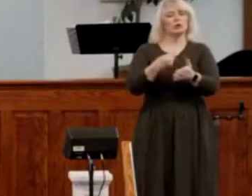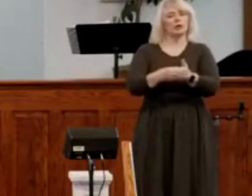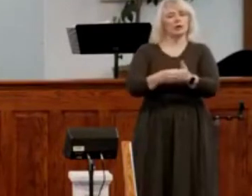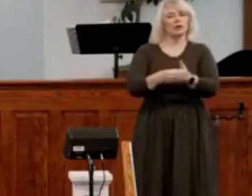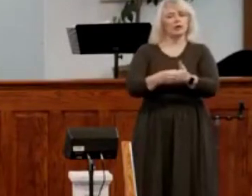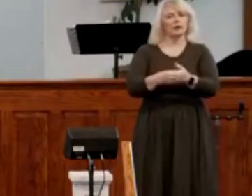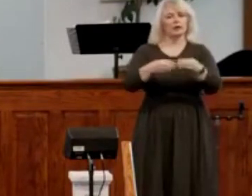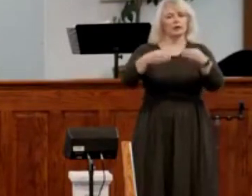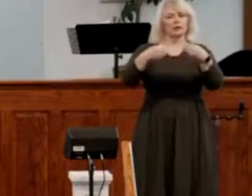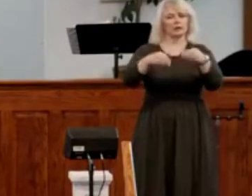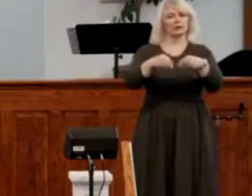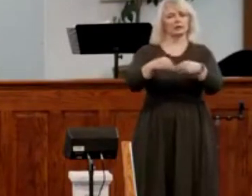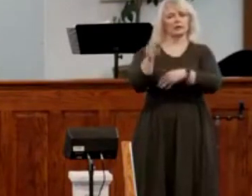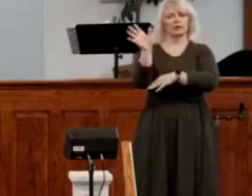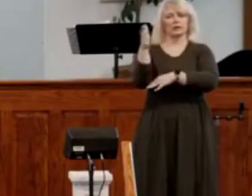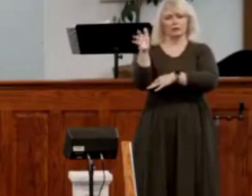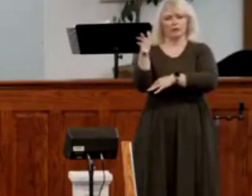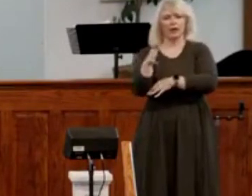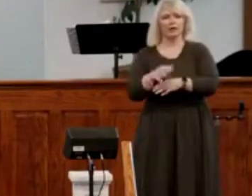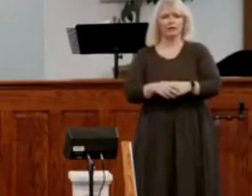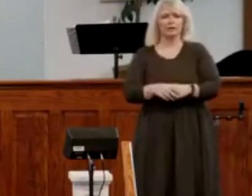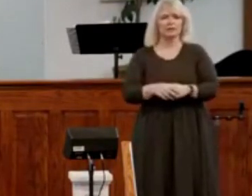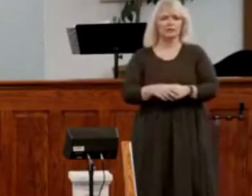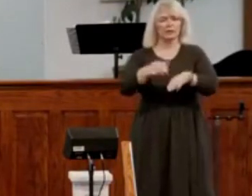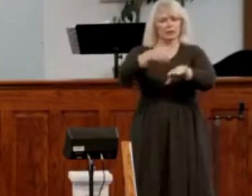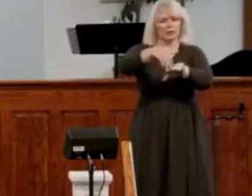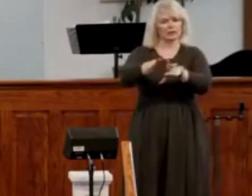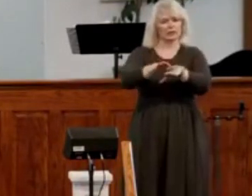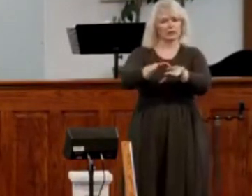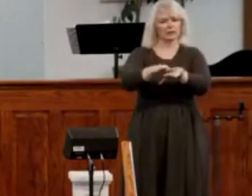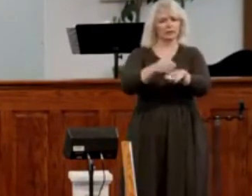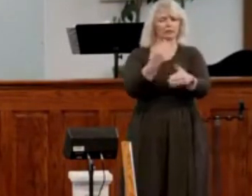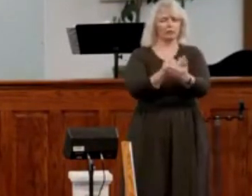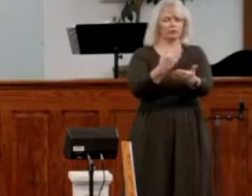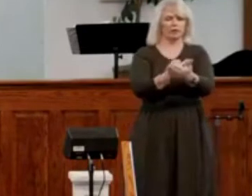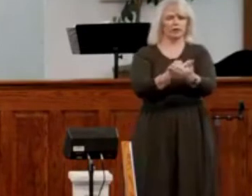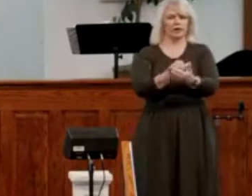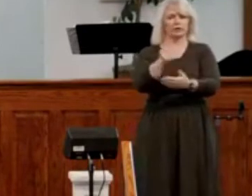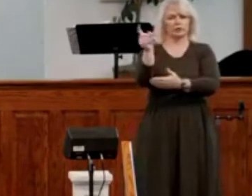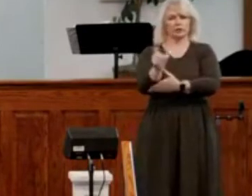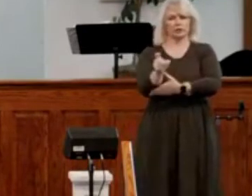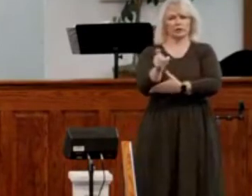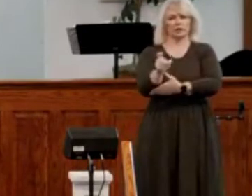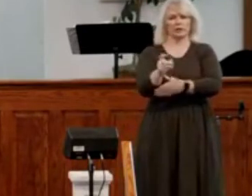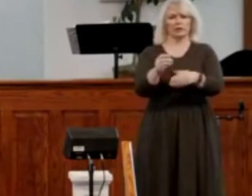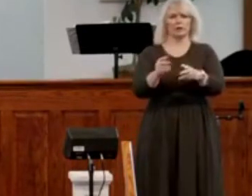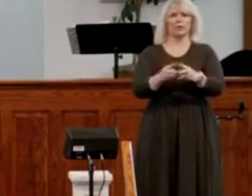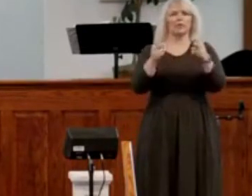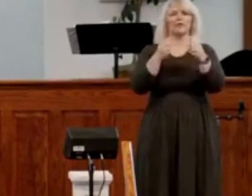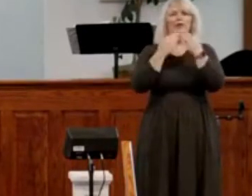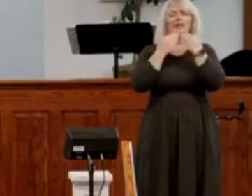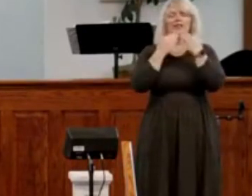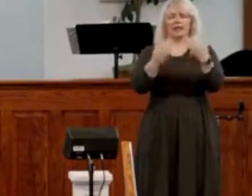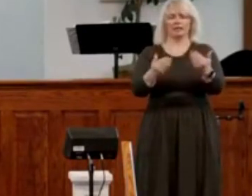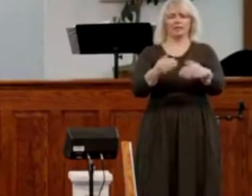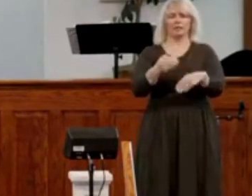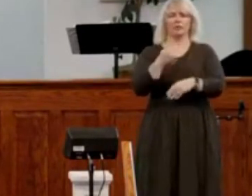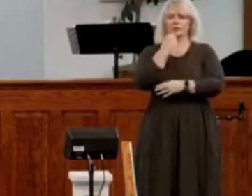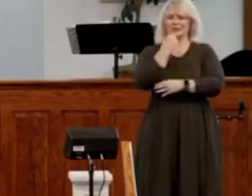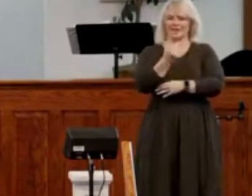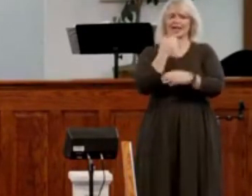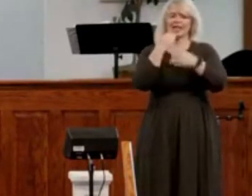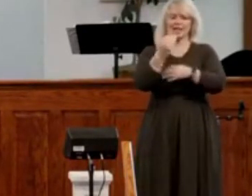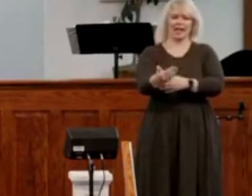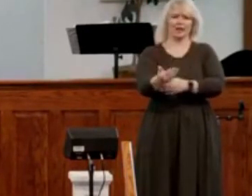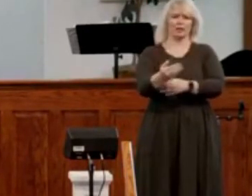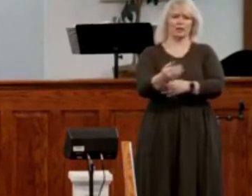sell the flags. Took up your contributions and sent them to them for her financial needs, and they were very thankful for that, so they send their thanks.